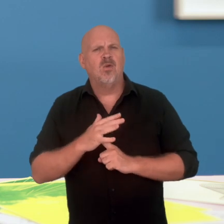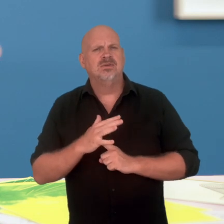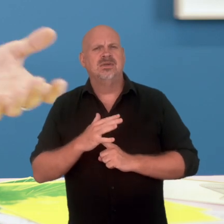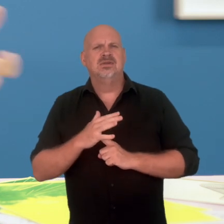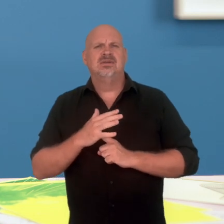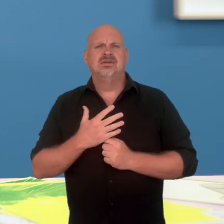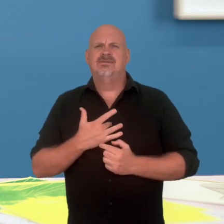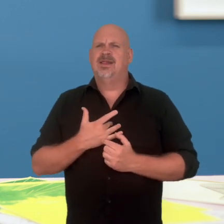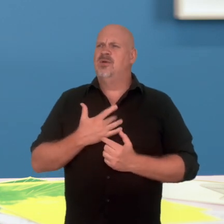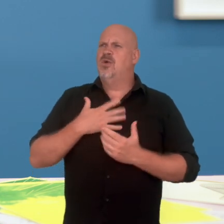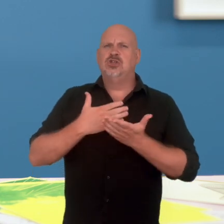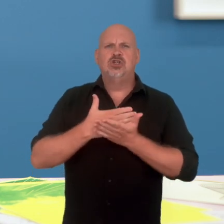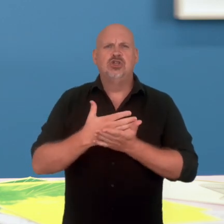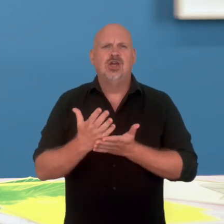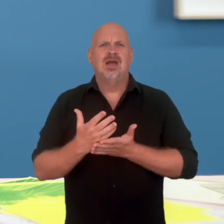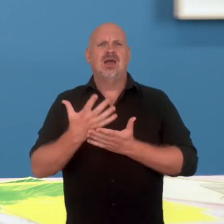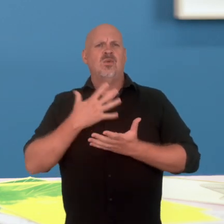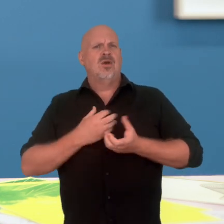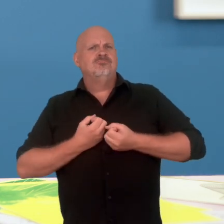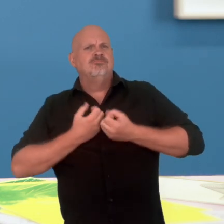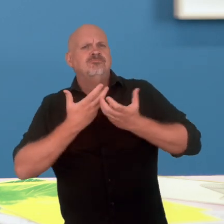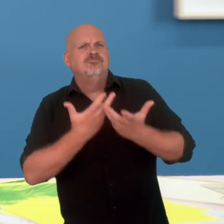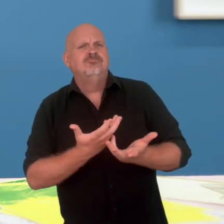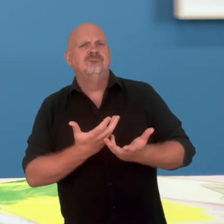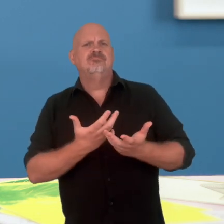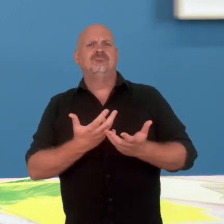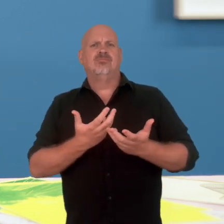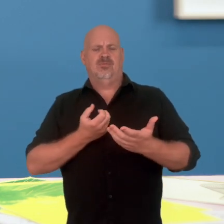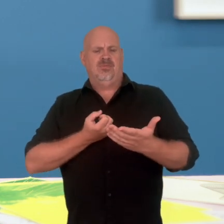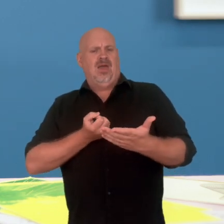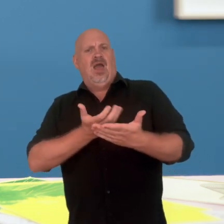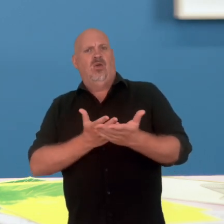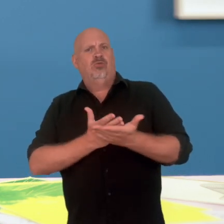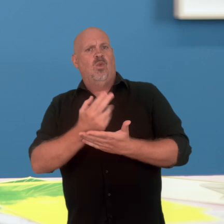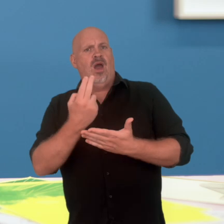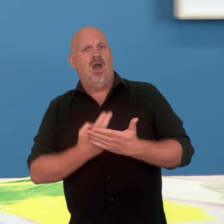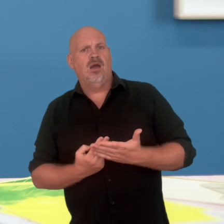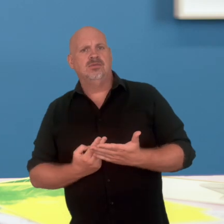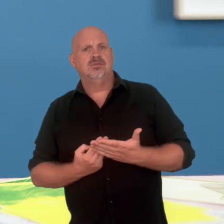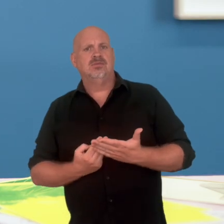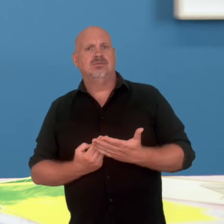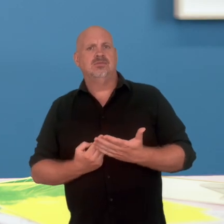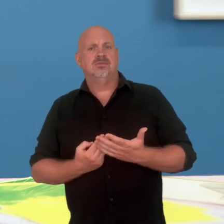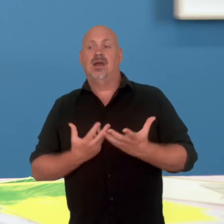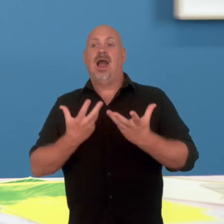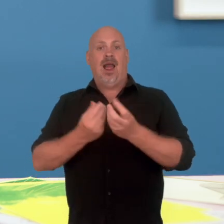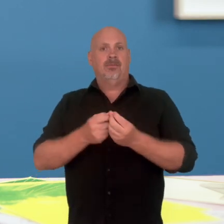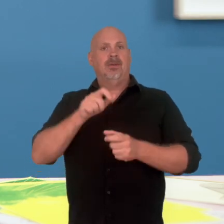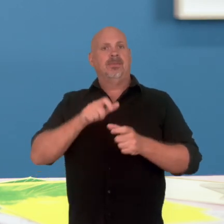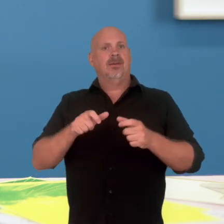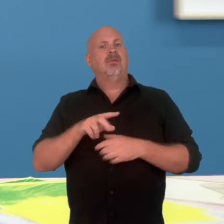information that needs to be out there, and putting it out as a form of art actually helps people to relate to it in a